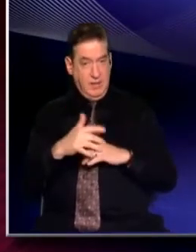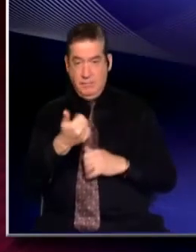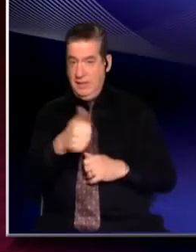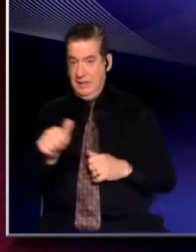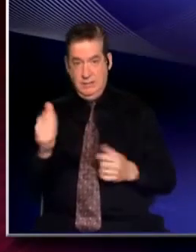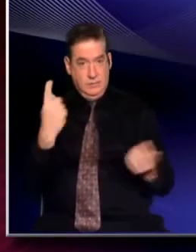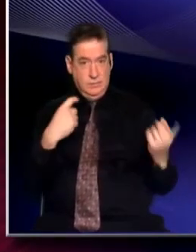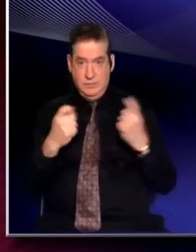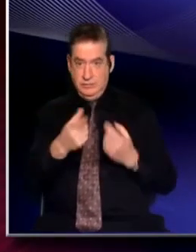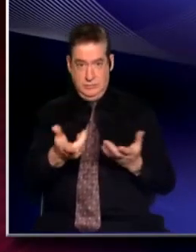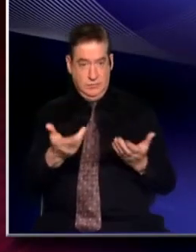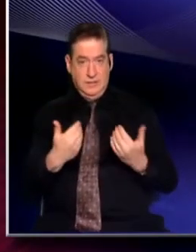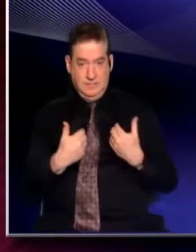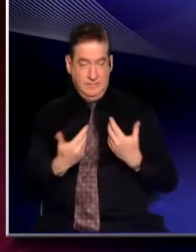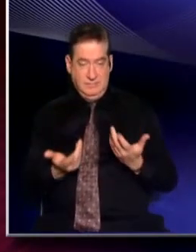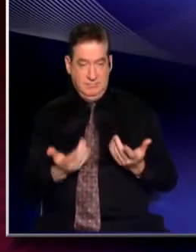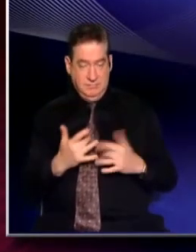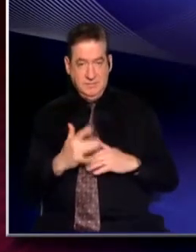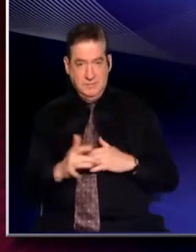have.